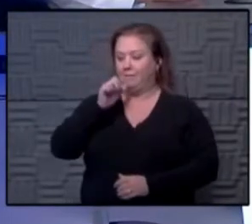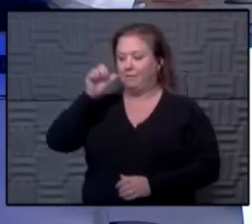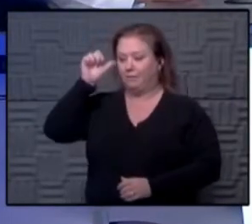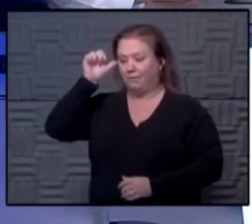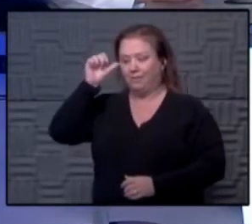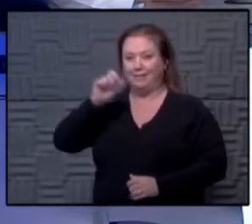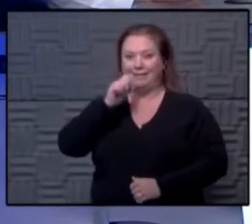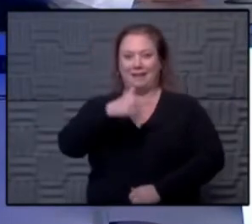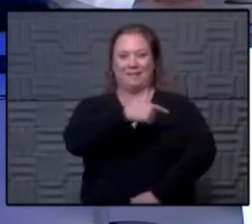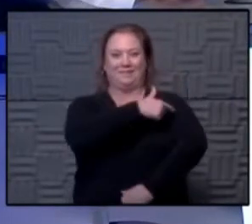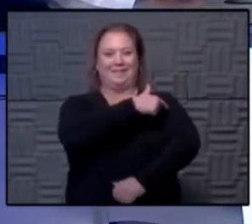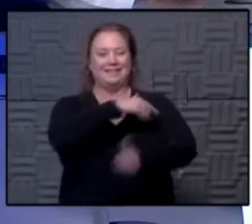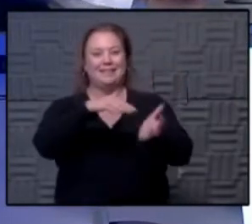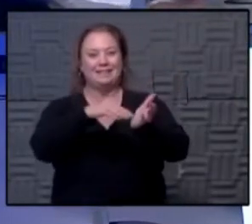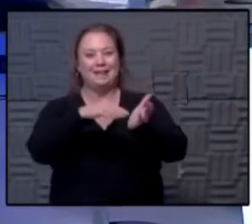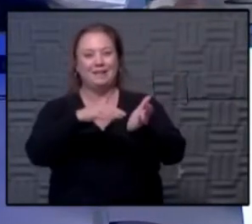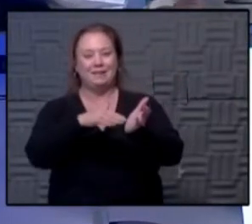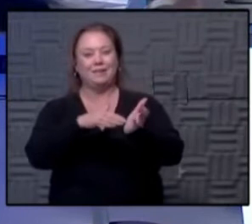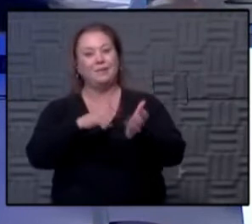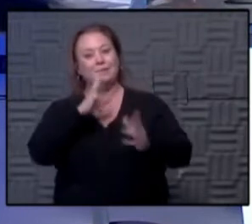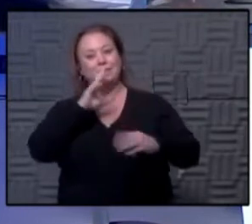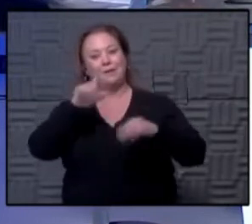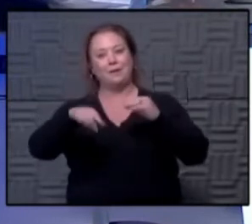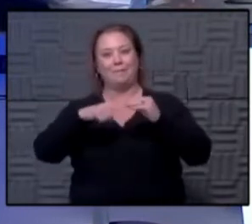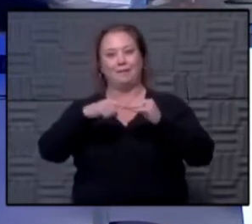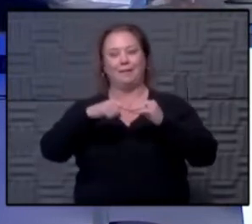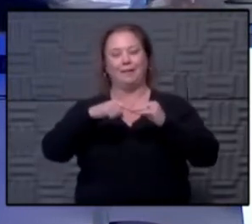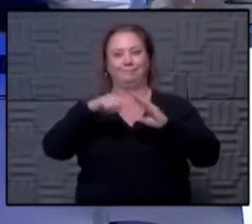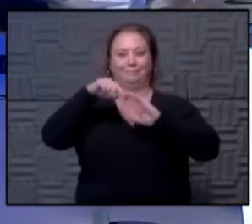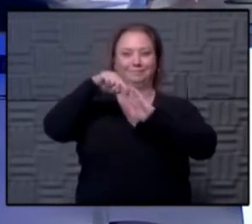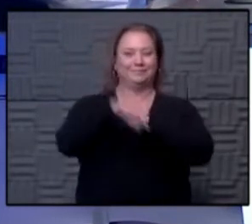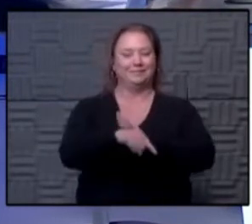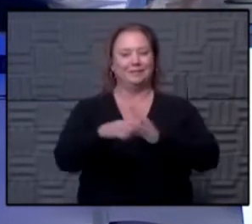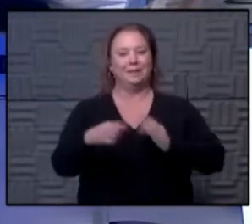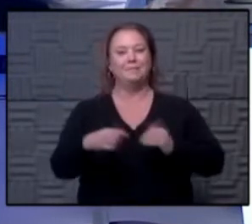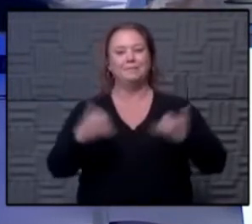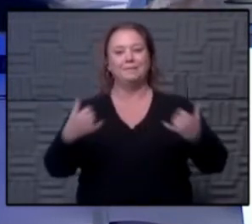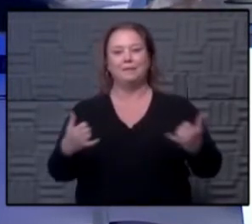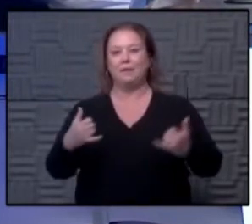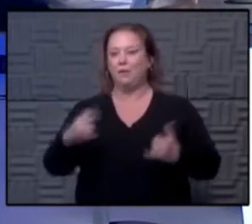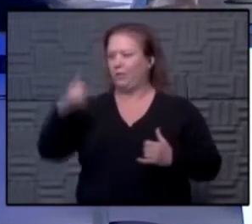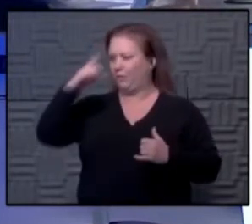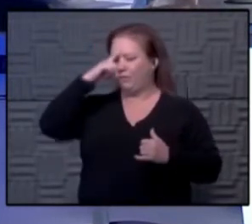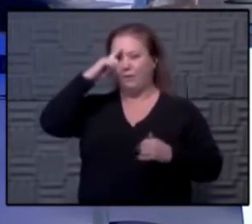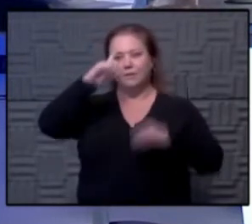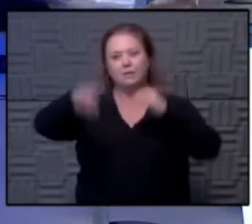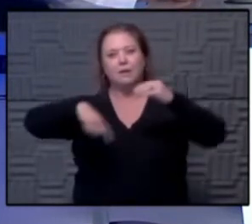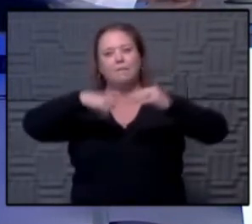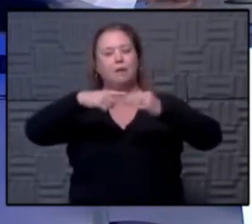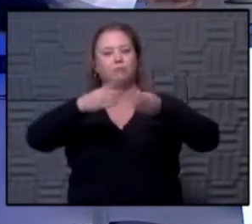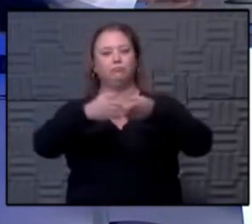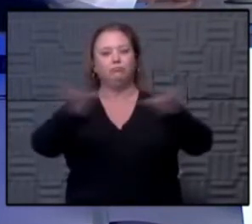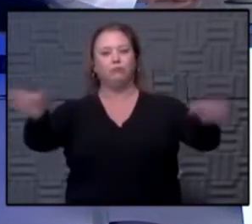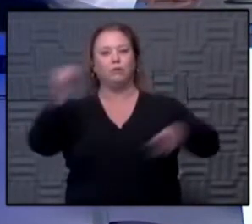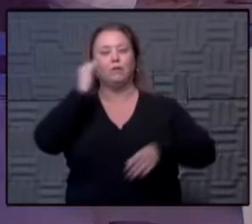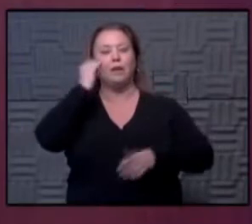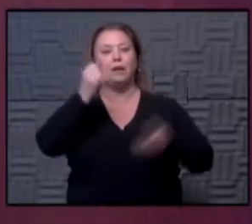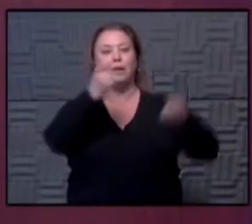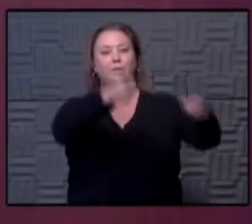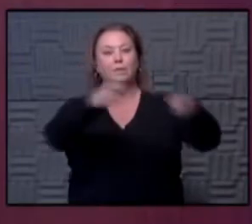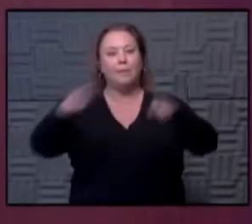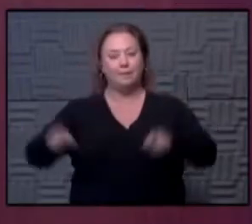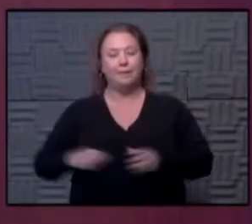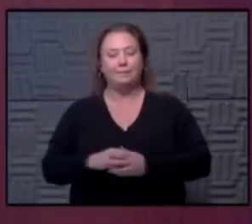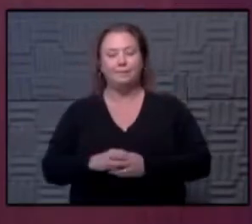as a vaccine physician, you can talk about this at length now. Thoughts you have about the general picture of where we're at?